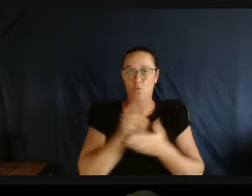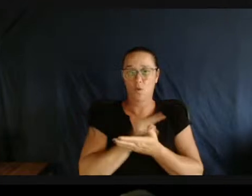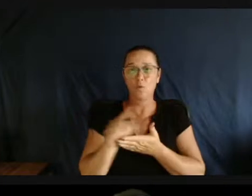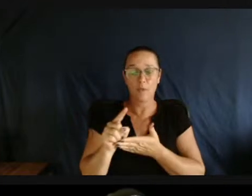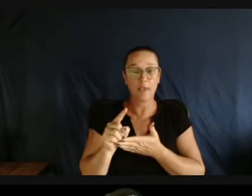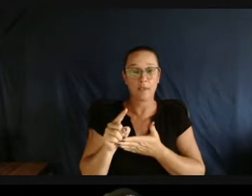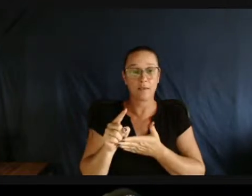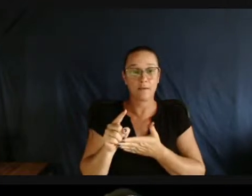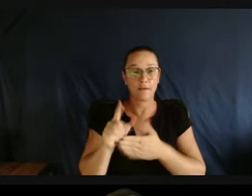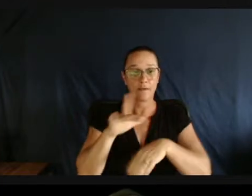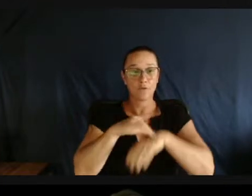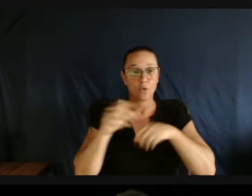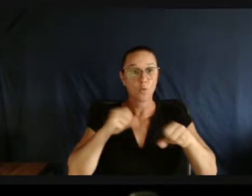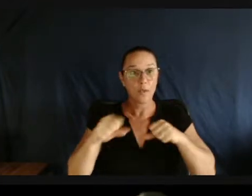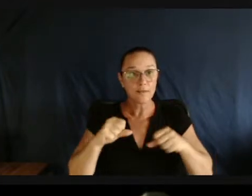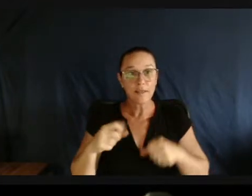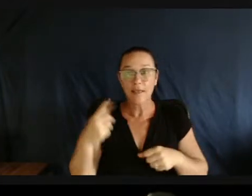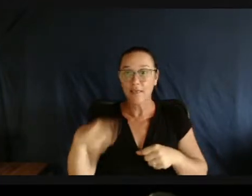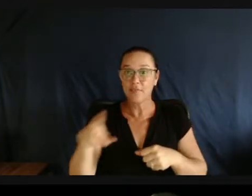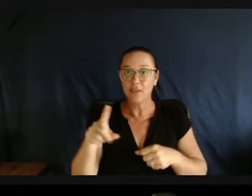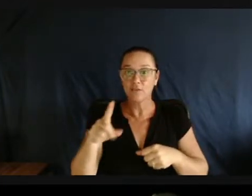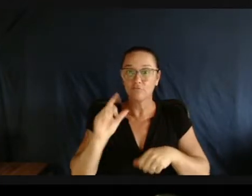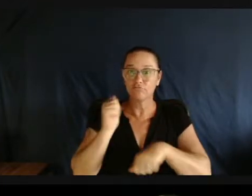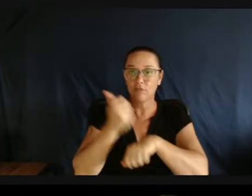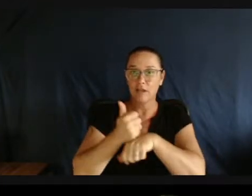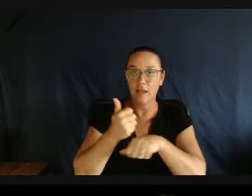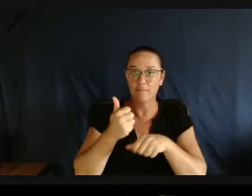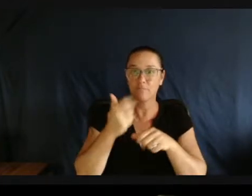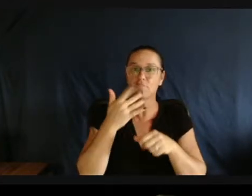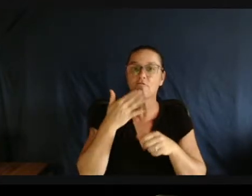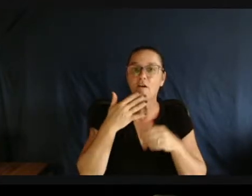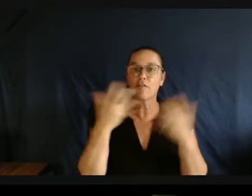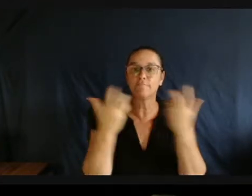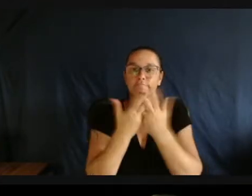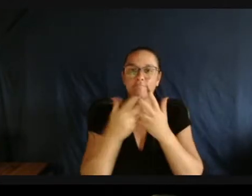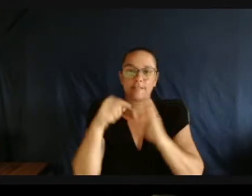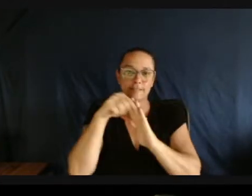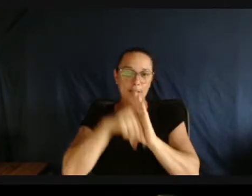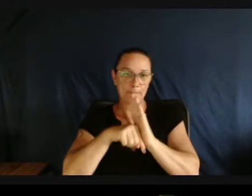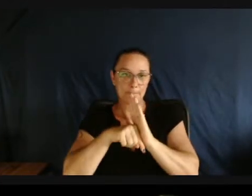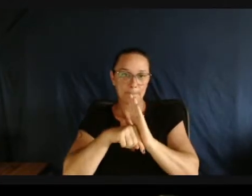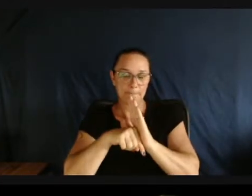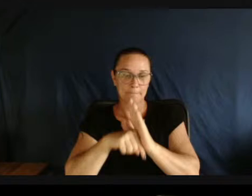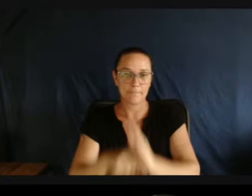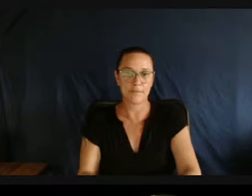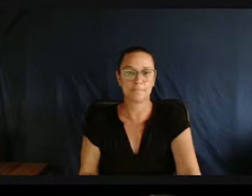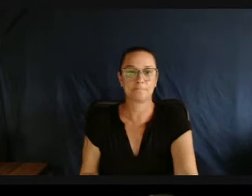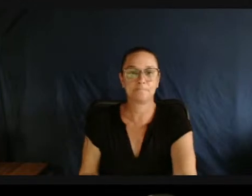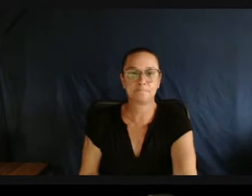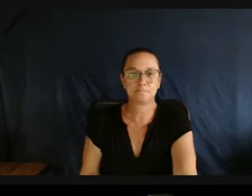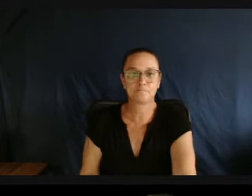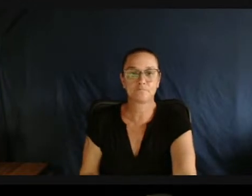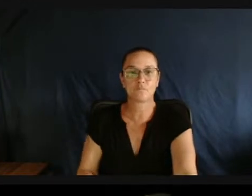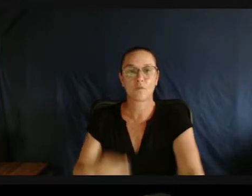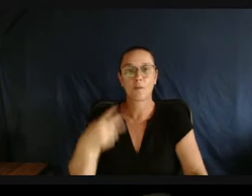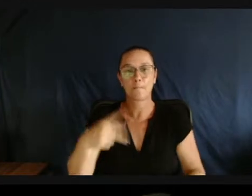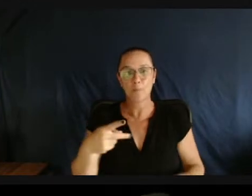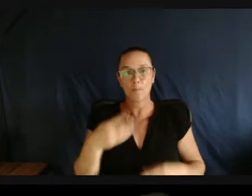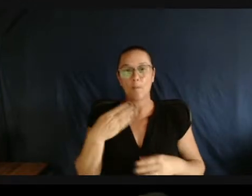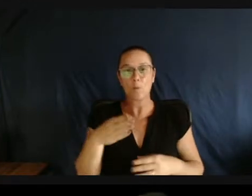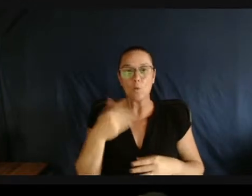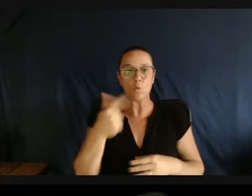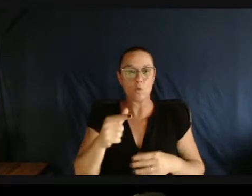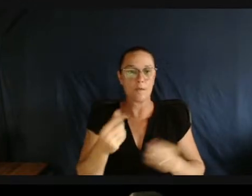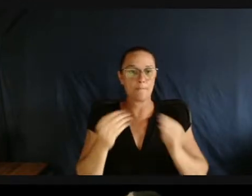earthquakes. These are colored by depth. Put the scale on here. So the purples and blues and greens are